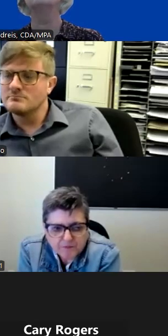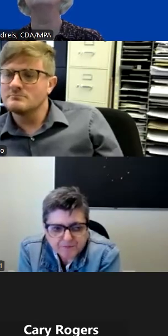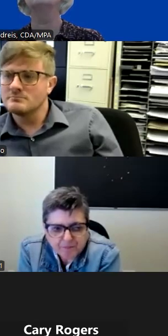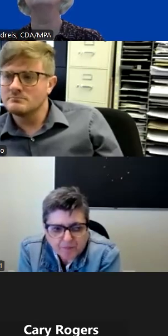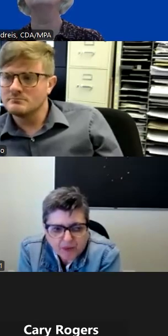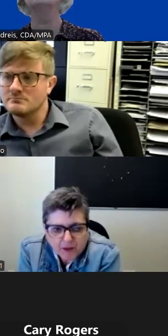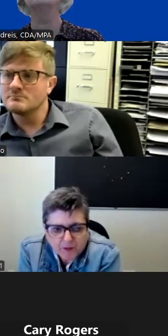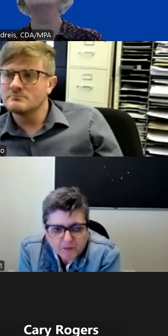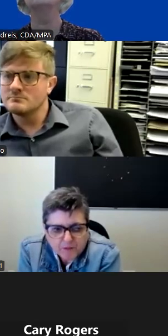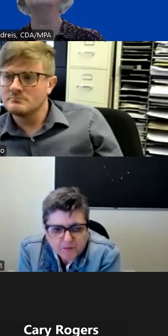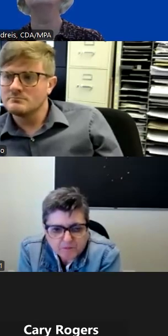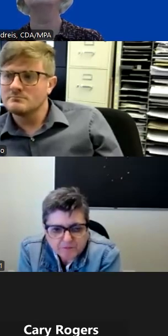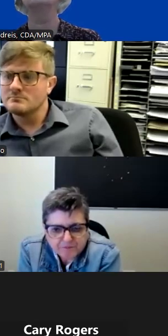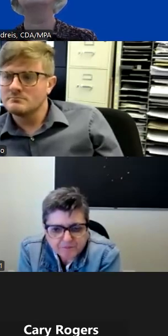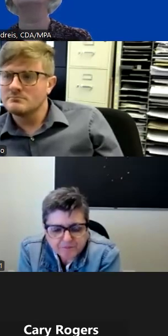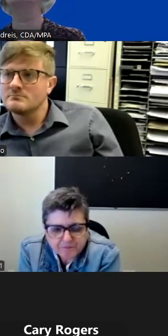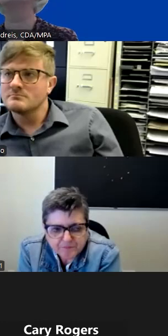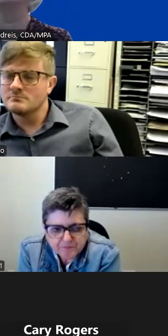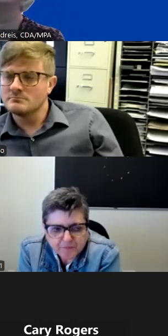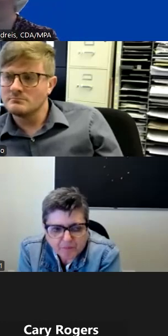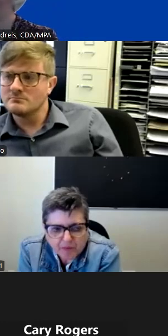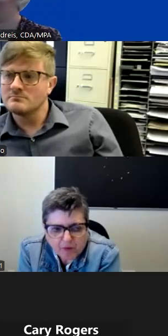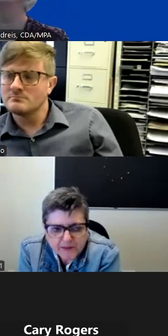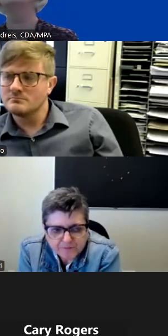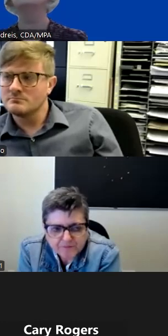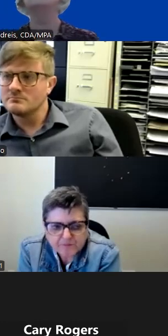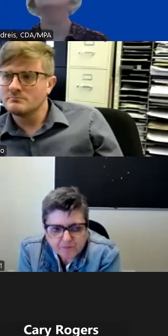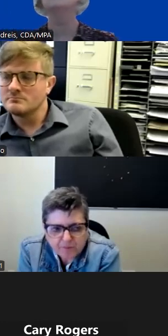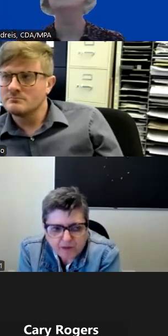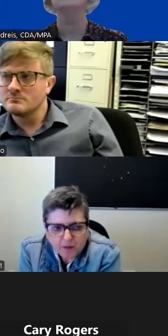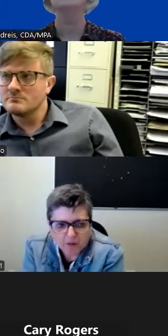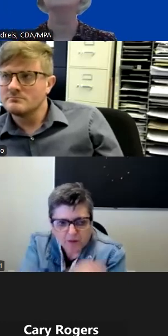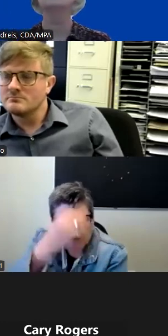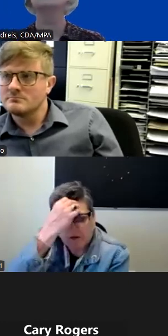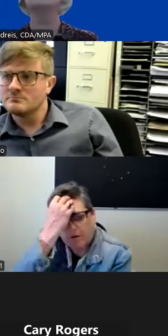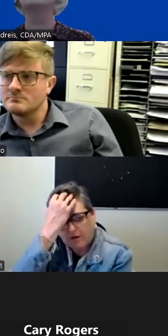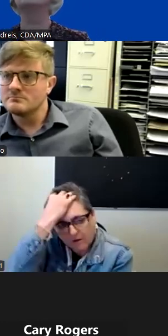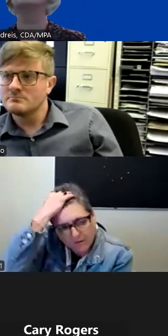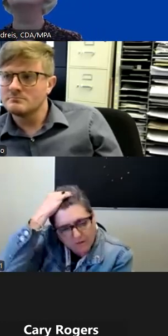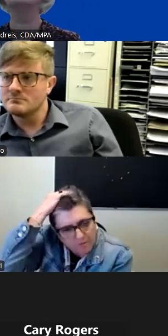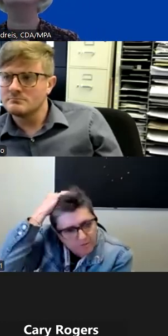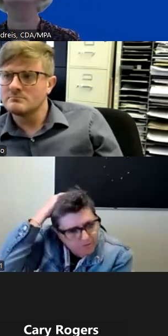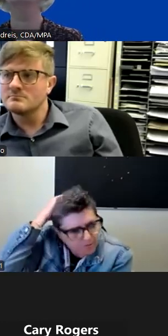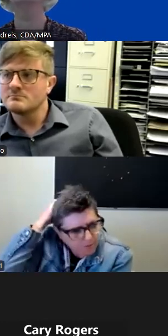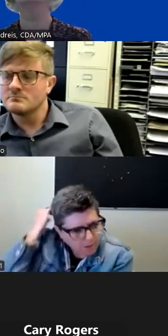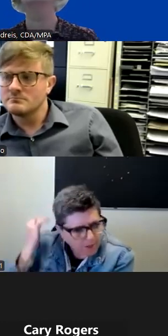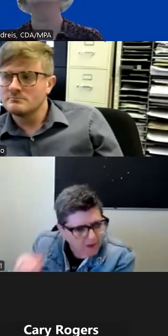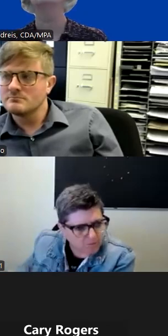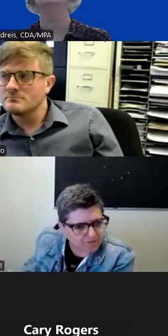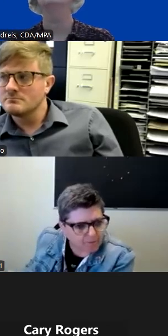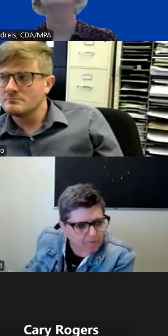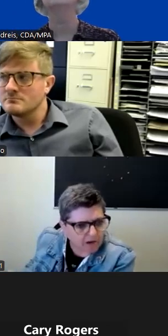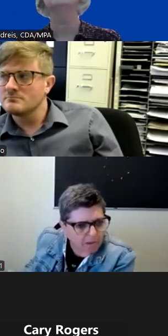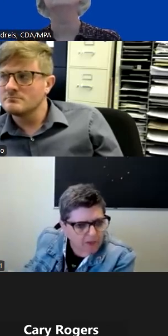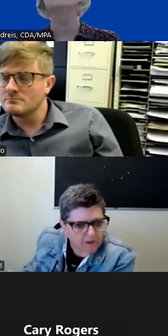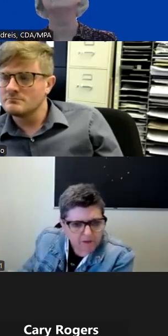we work as a group. We could find ways to make it work. We could have our medical assistant maybe share some information,